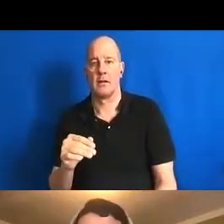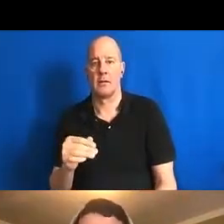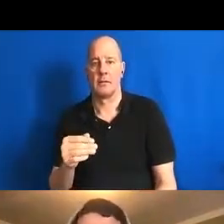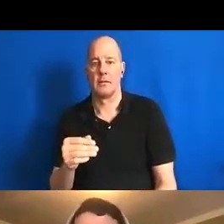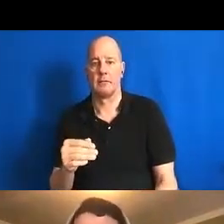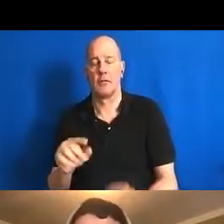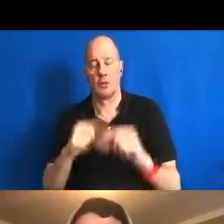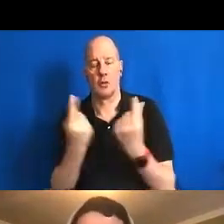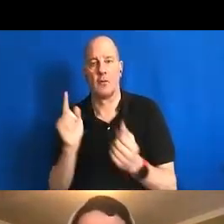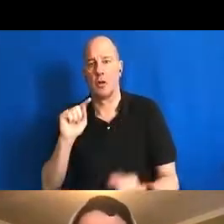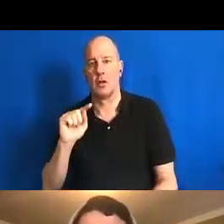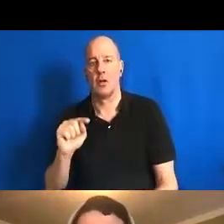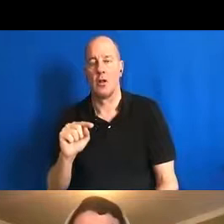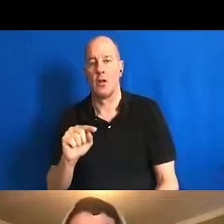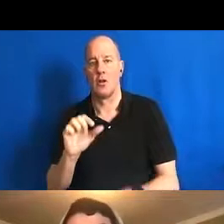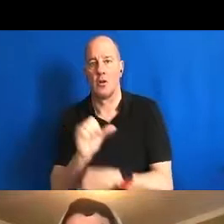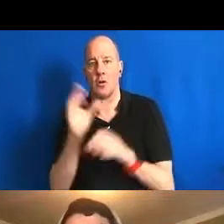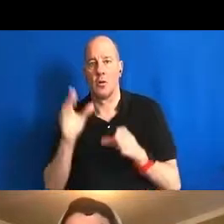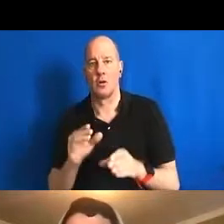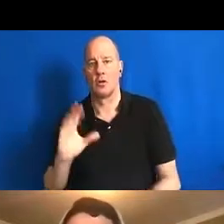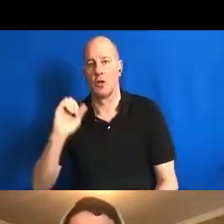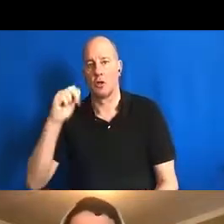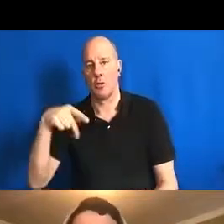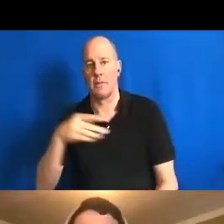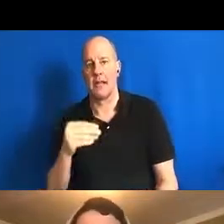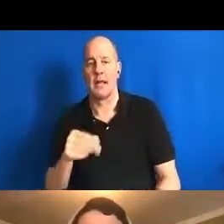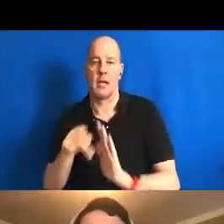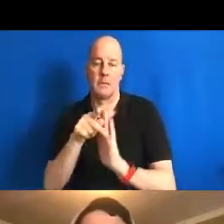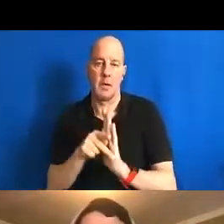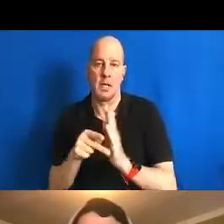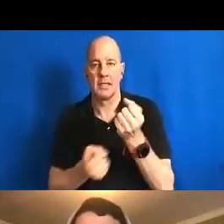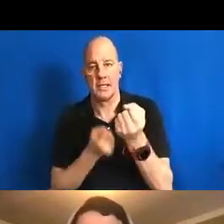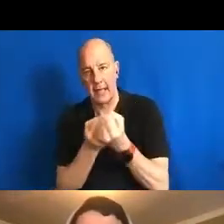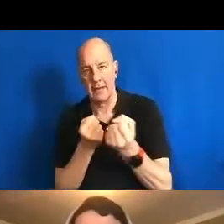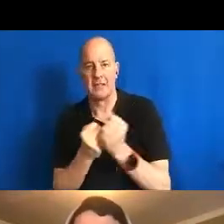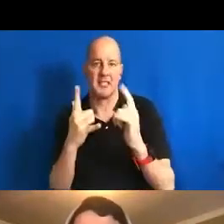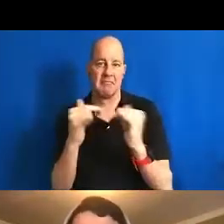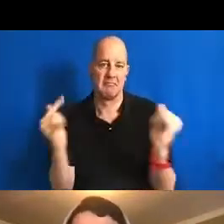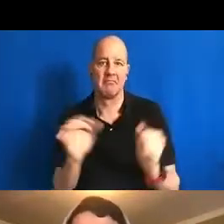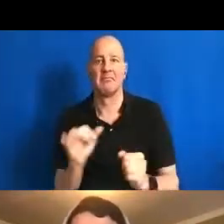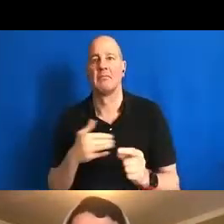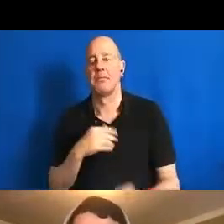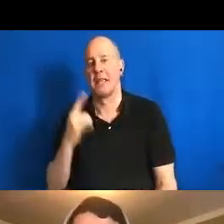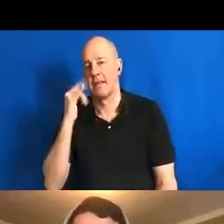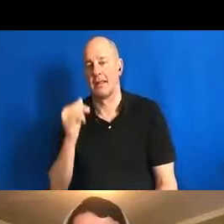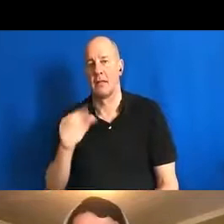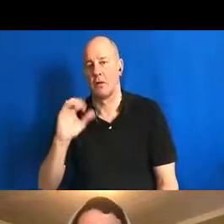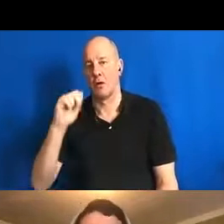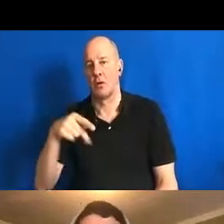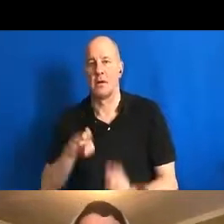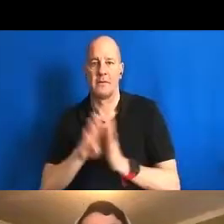they provide lots of resources for worker cooperatives and policy advocacy, et cetera. There's also the California Cooperative Development